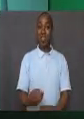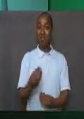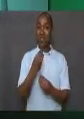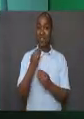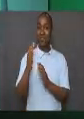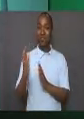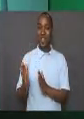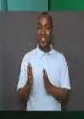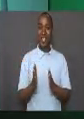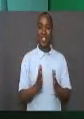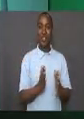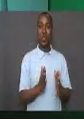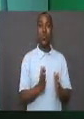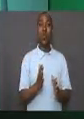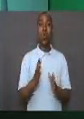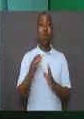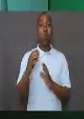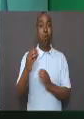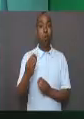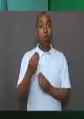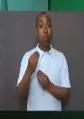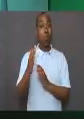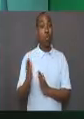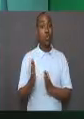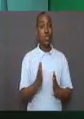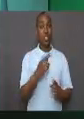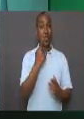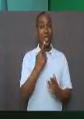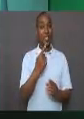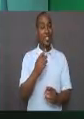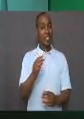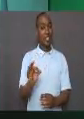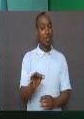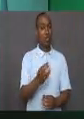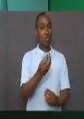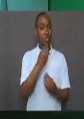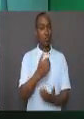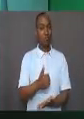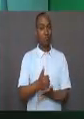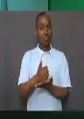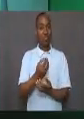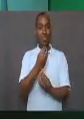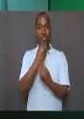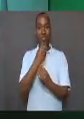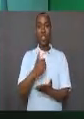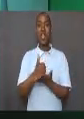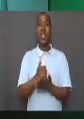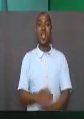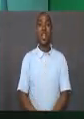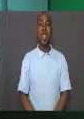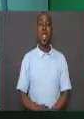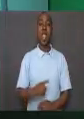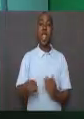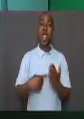Photosynthesis is a process that is unique to plants. It is a